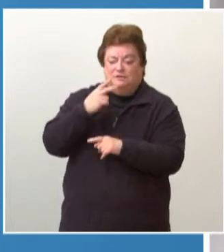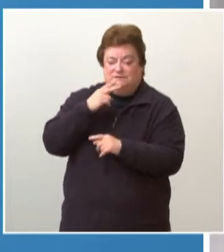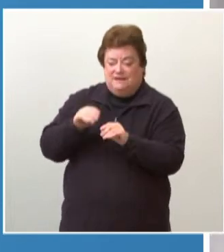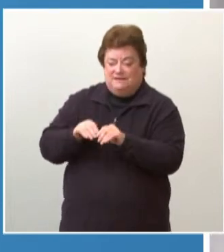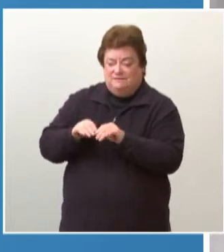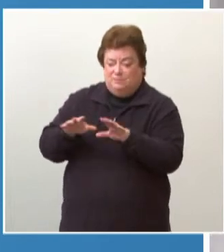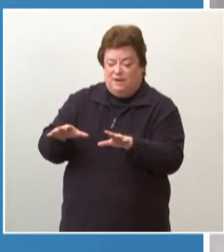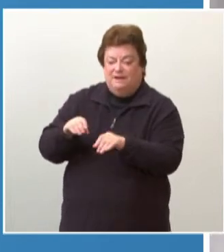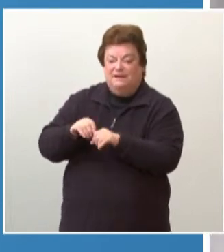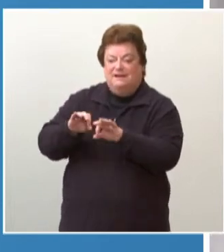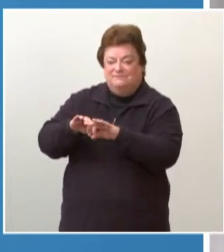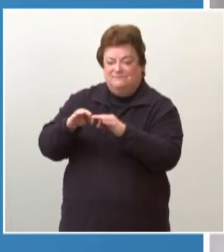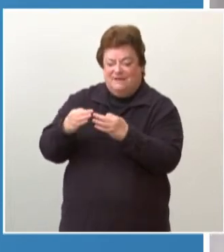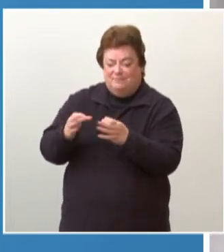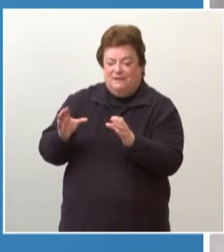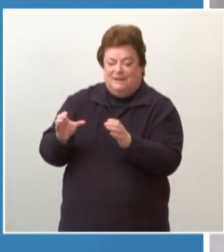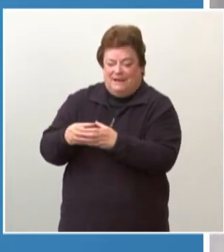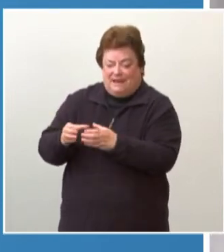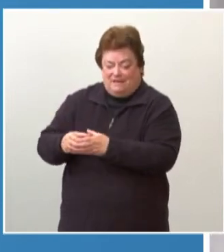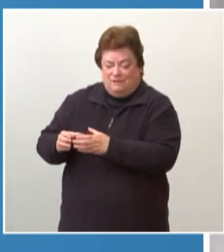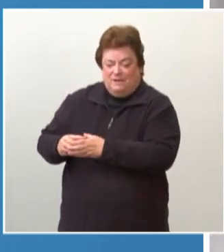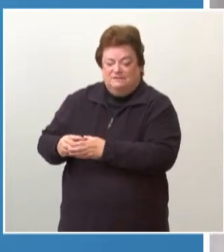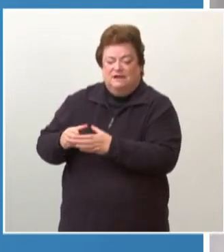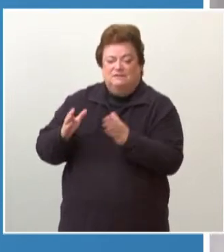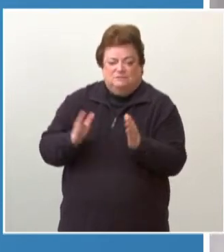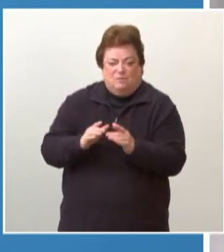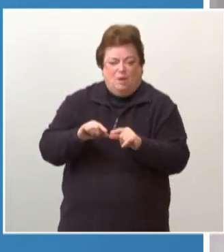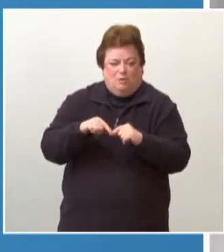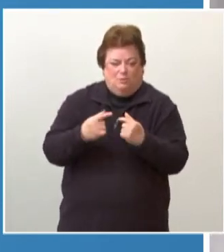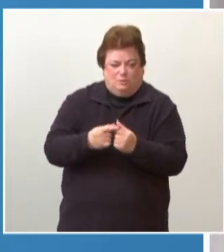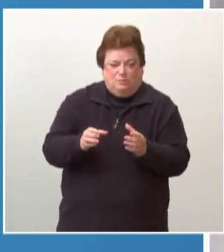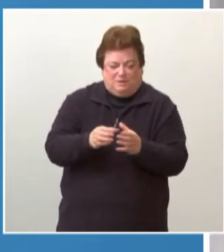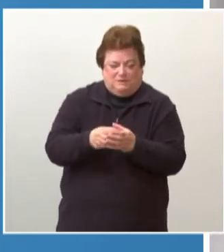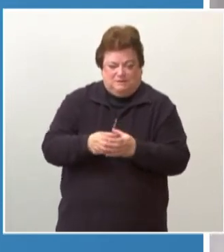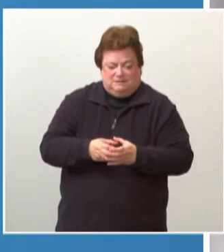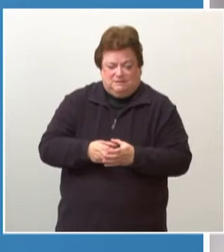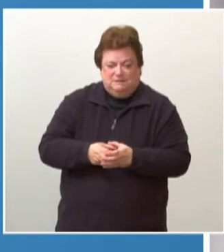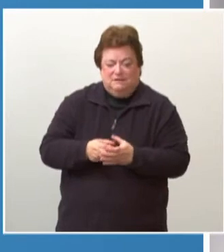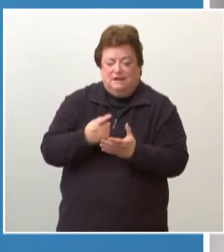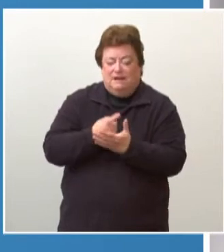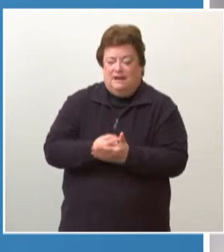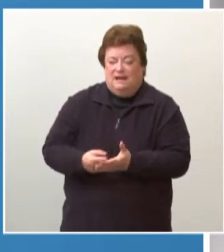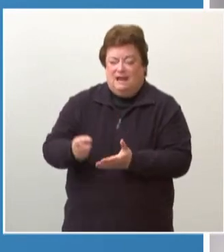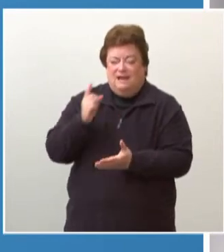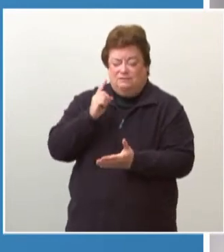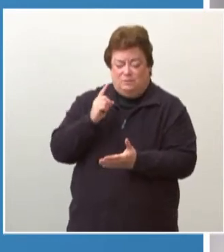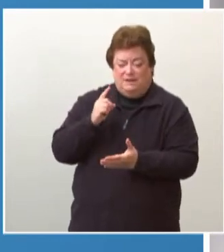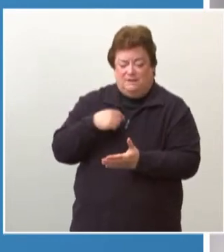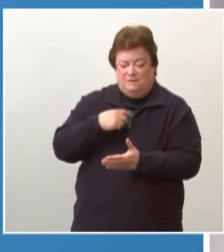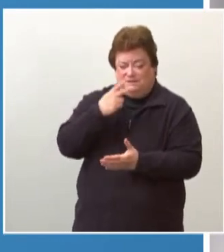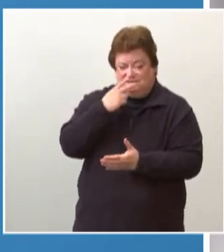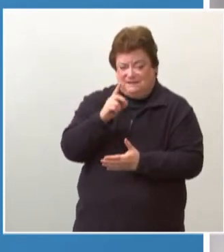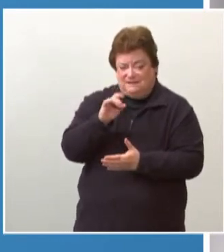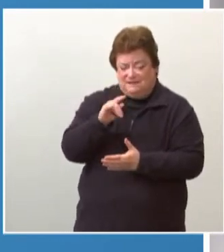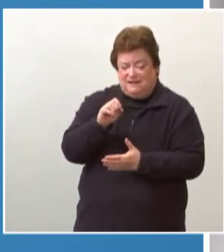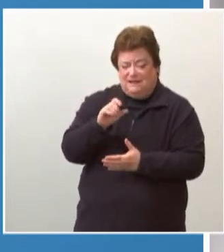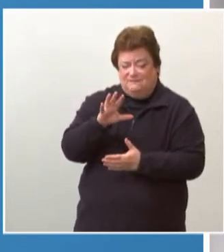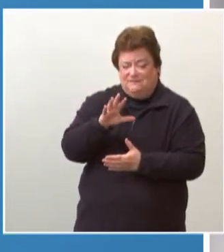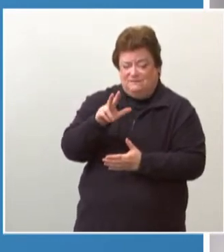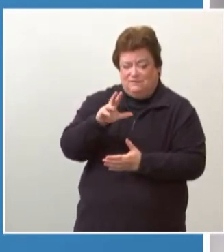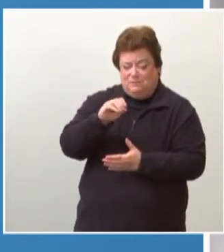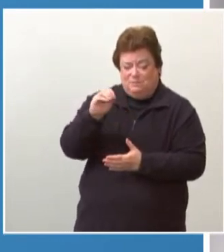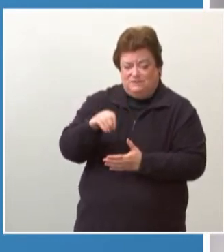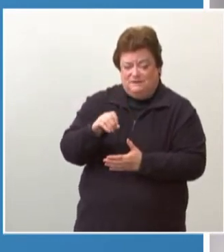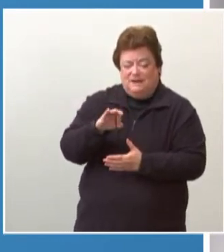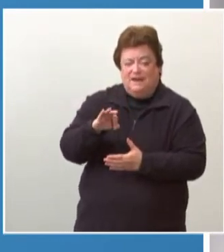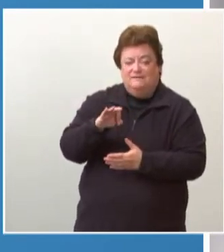spreading in family gatherings and smaller group settings. Last week's data also shows that 50% of our cases are in